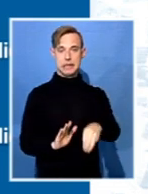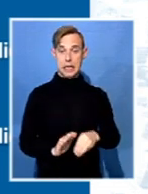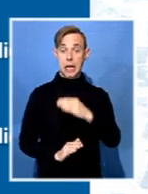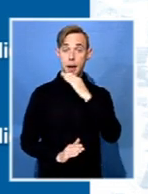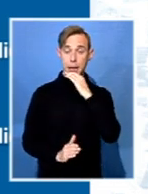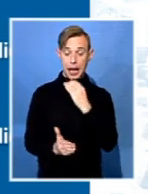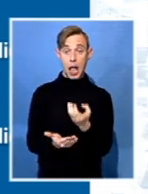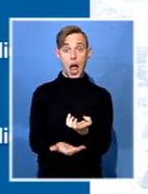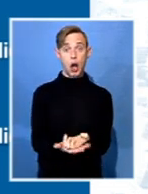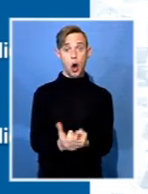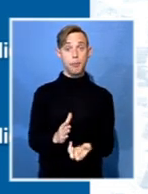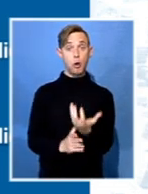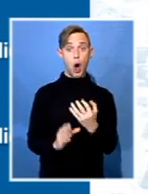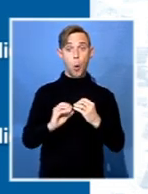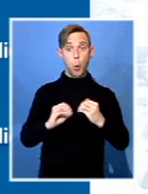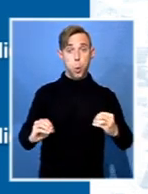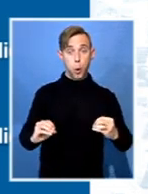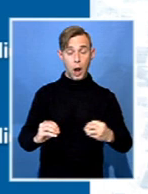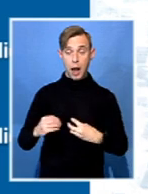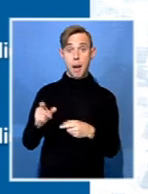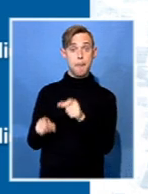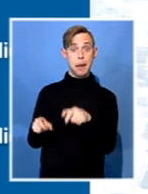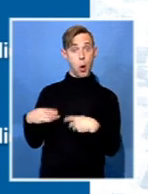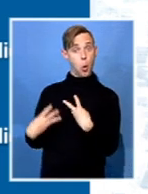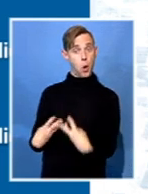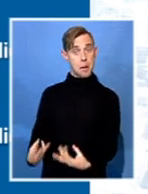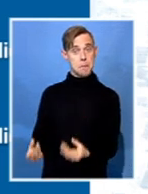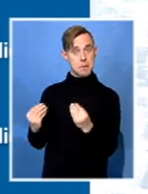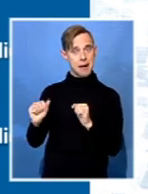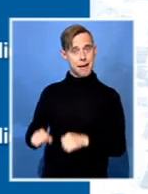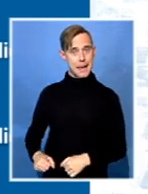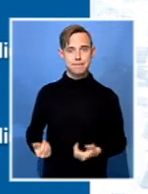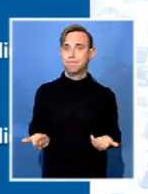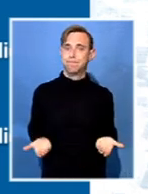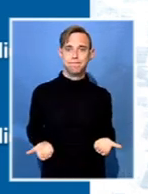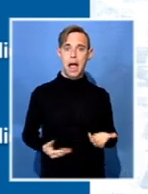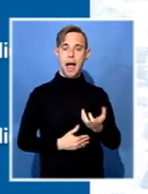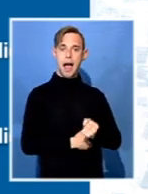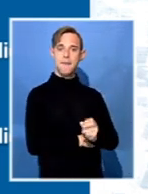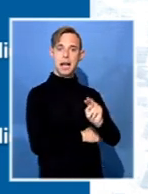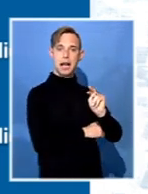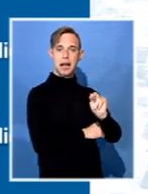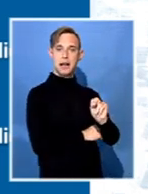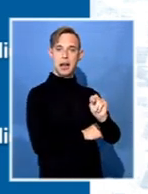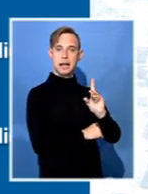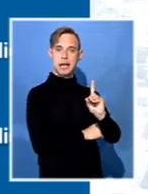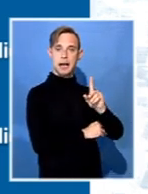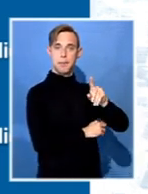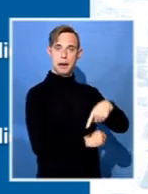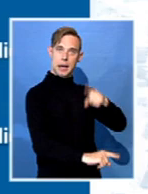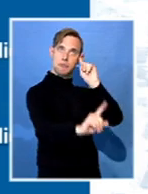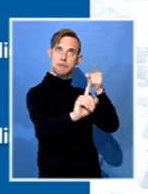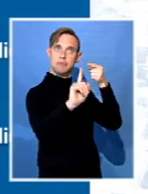with unemployment. The current situation is in stark contrast with the targets of the National Development Plan, which included growth of